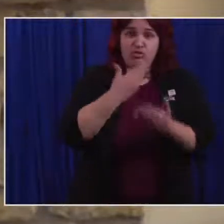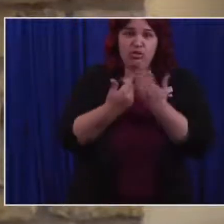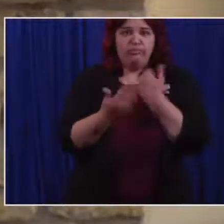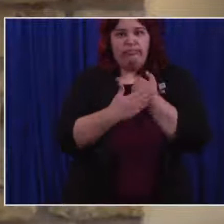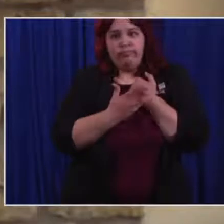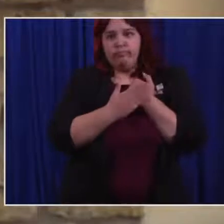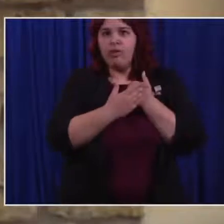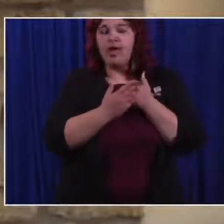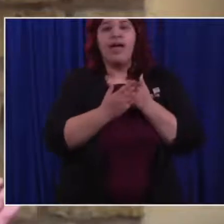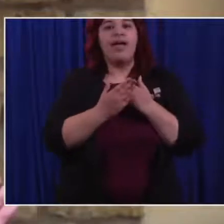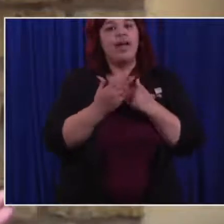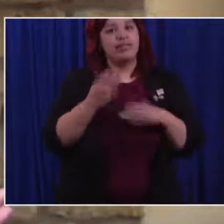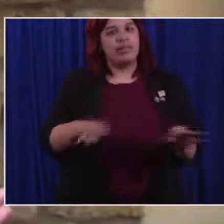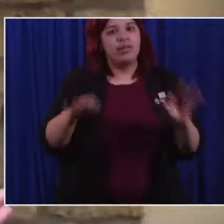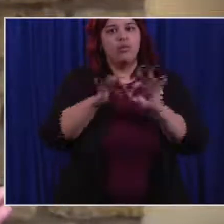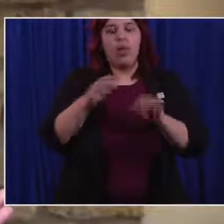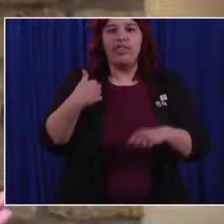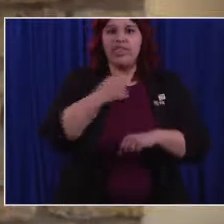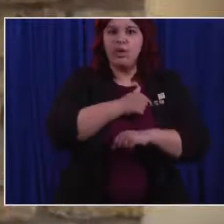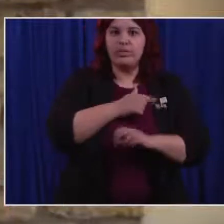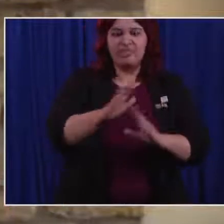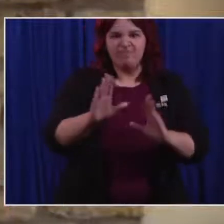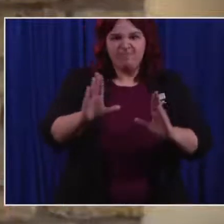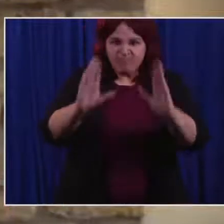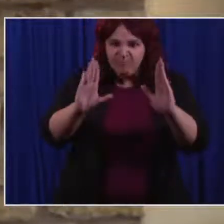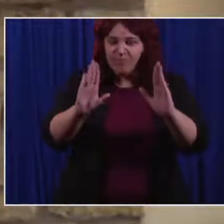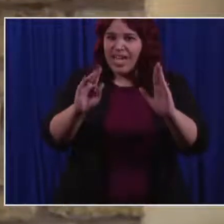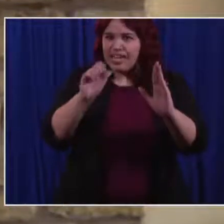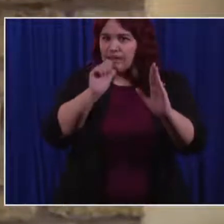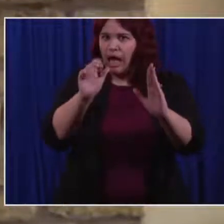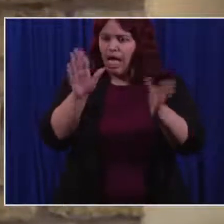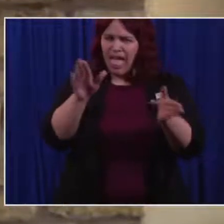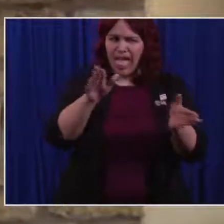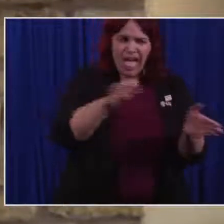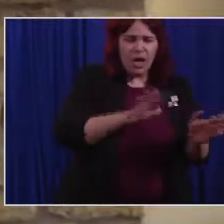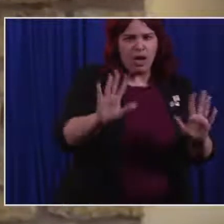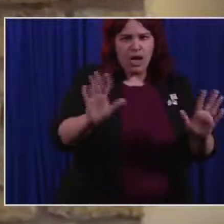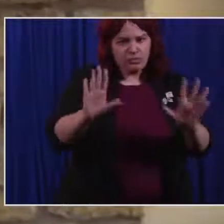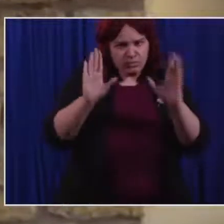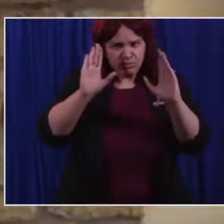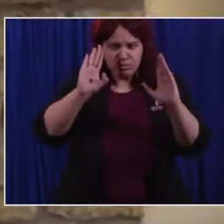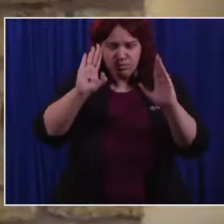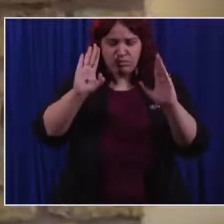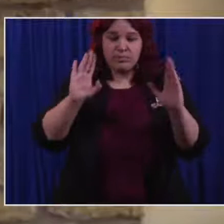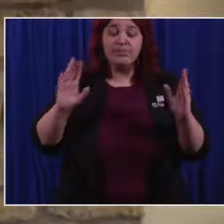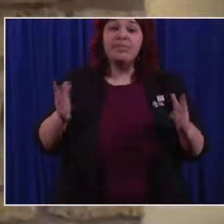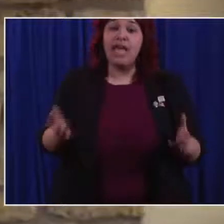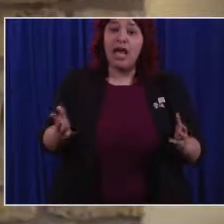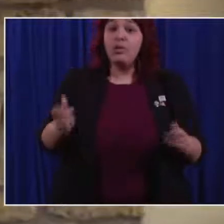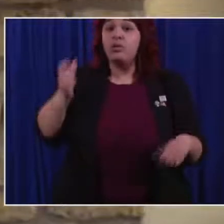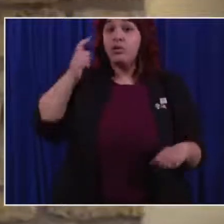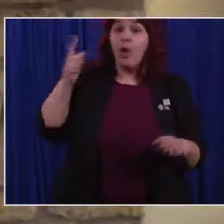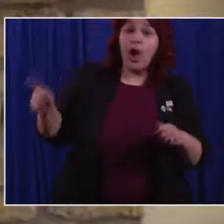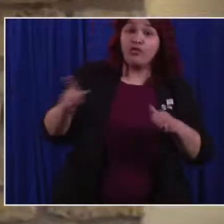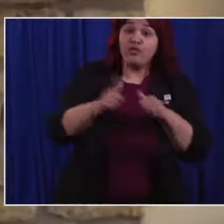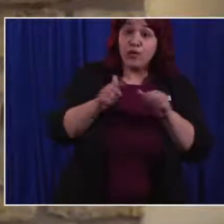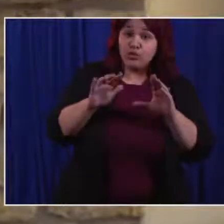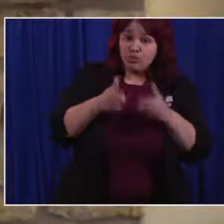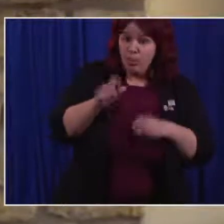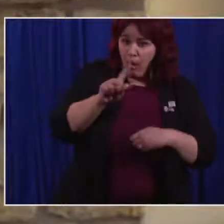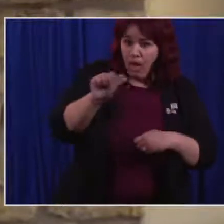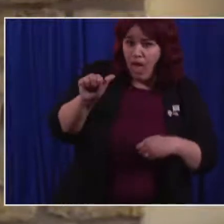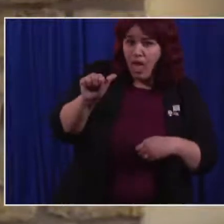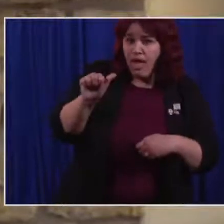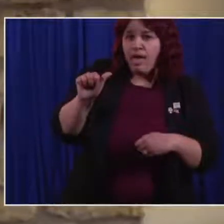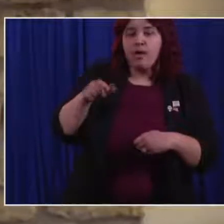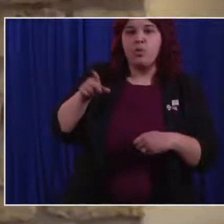We have gone off to do some specific things. We started with our health professionals because they have to be protected to protect